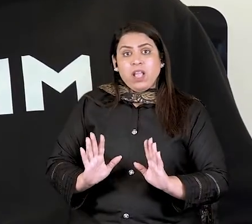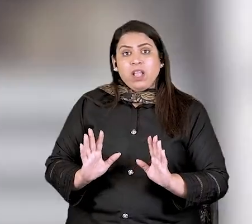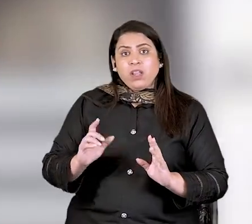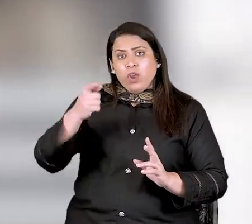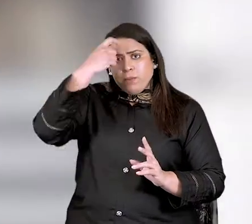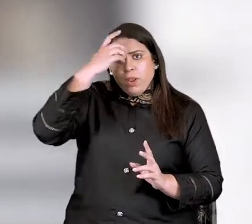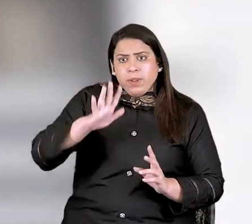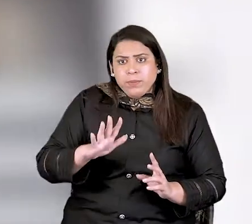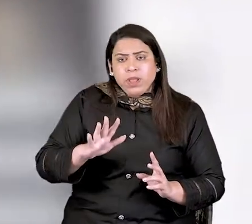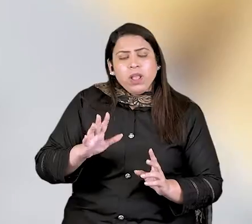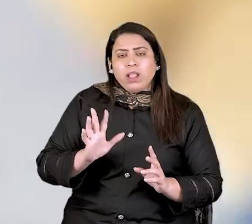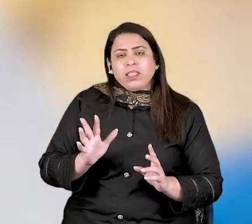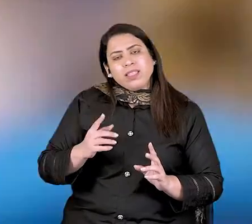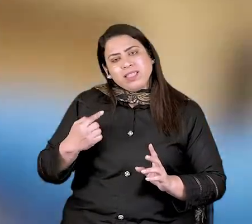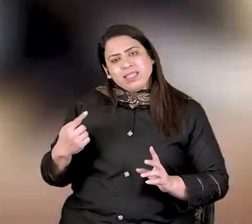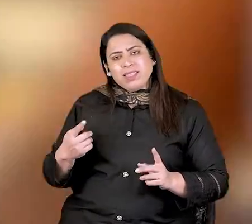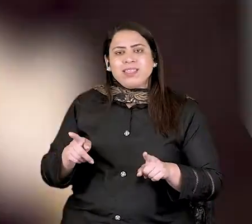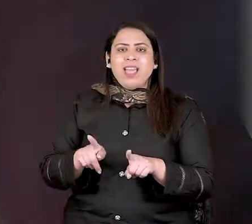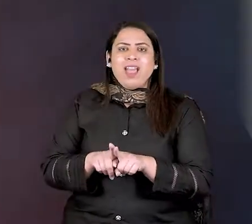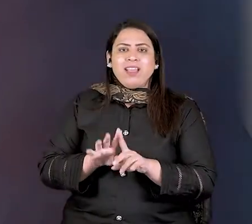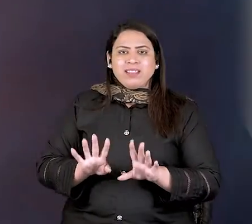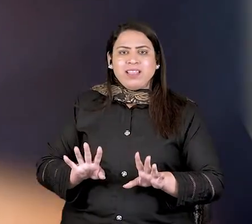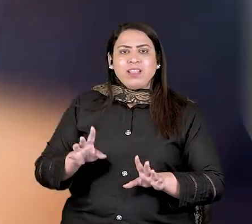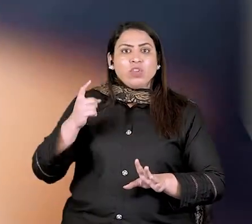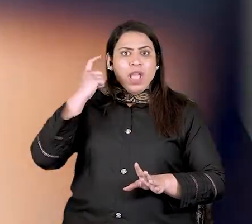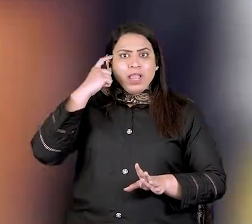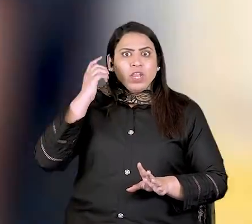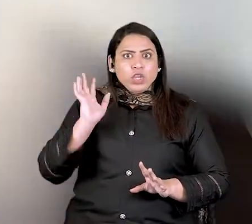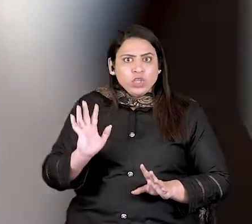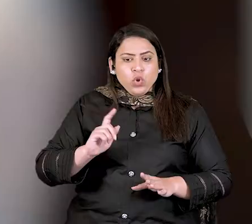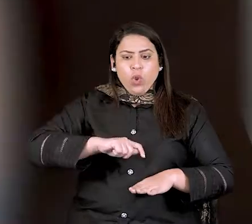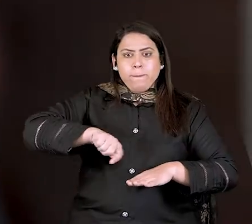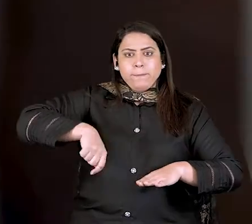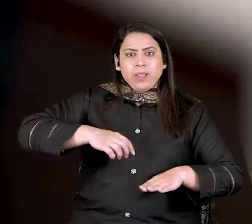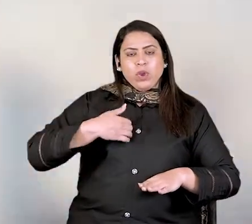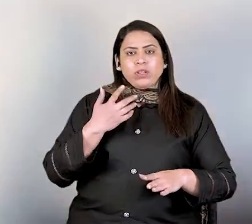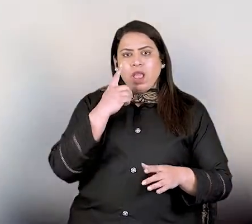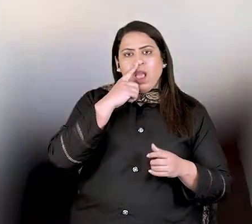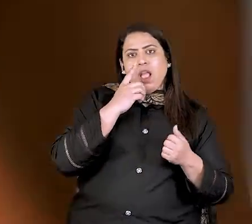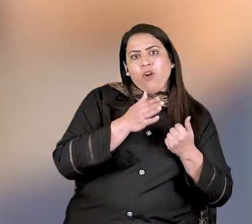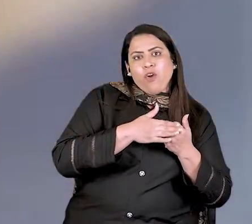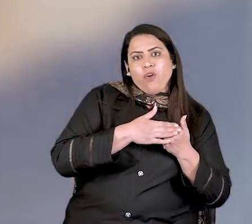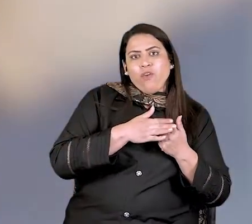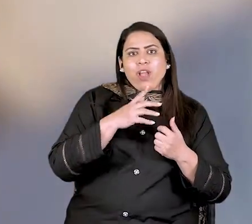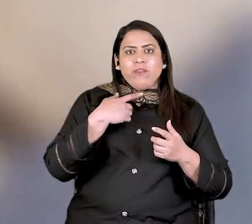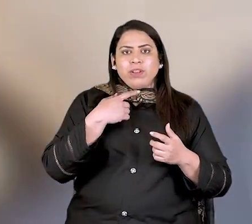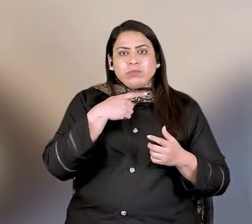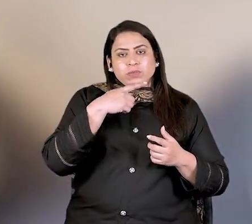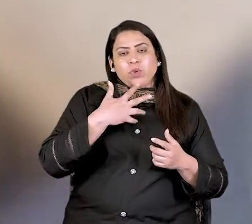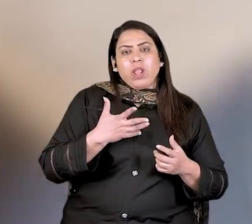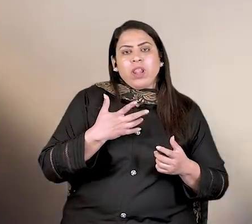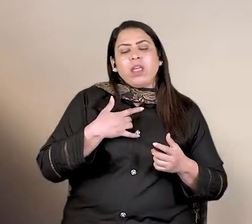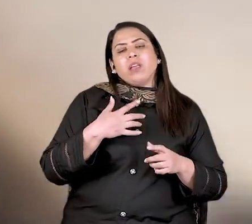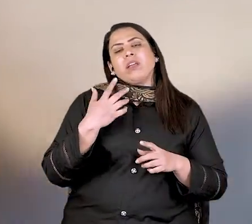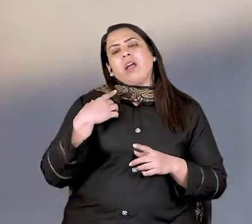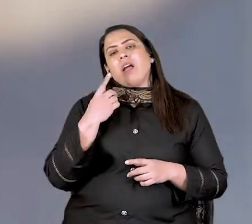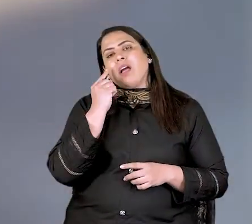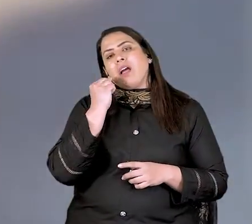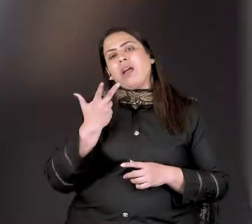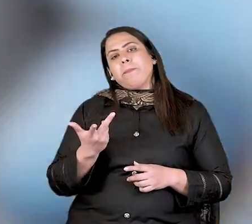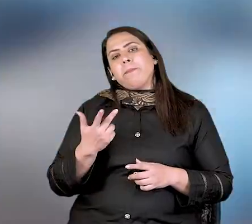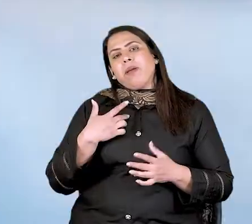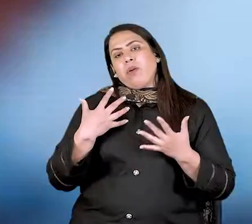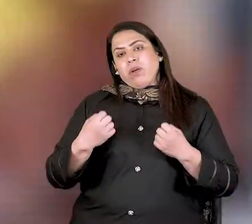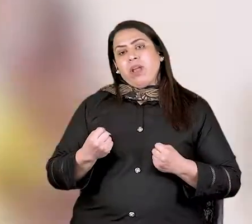just like that, you know, in this journey, wherever I was stuck, because I didn't know what a restaurant was all about, I knew how to cook. So every